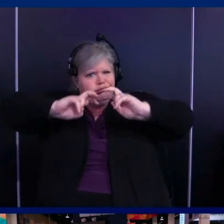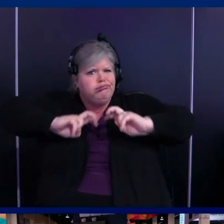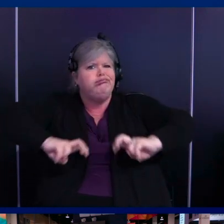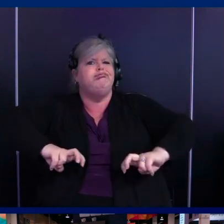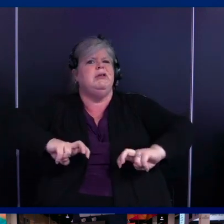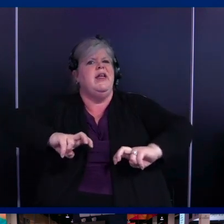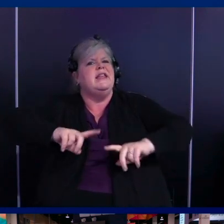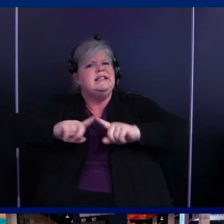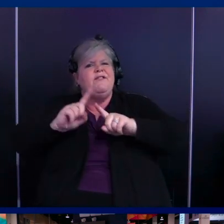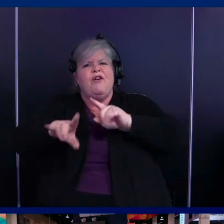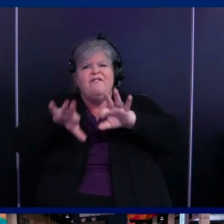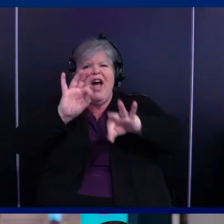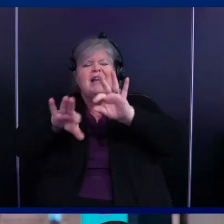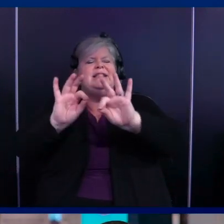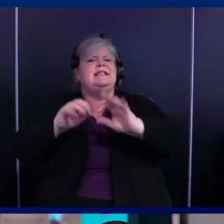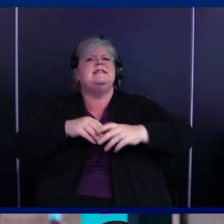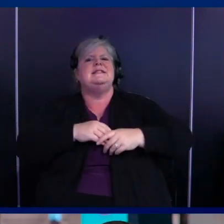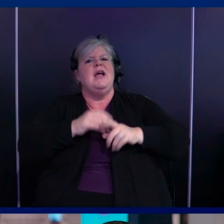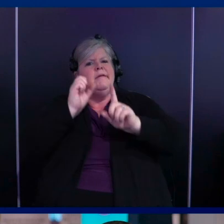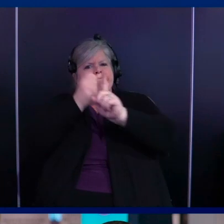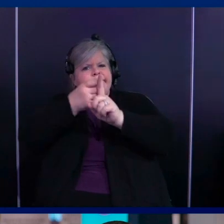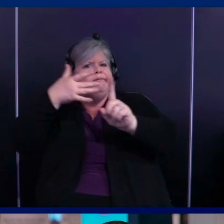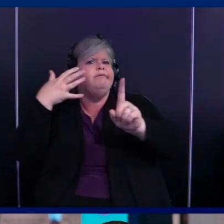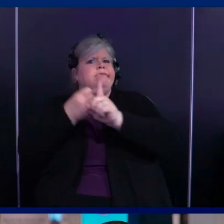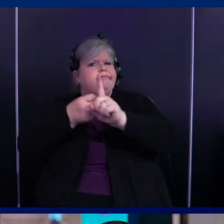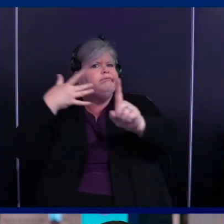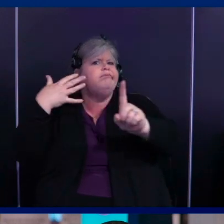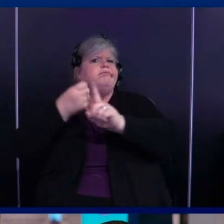So what are the specific